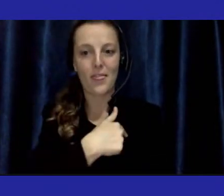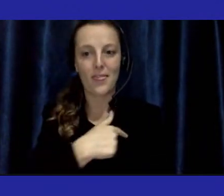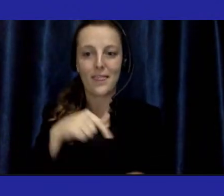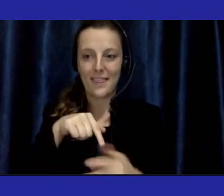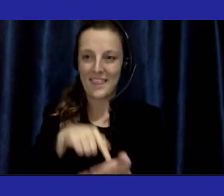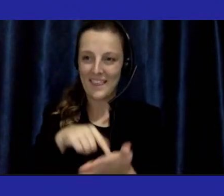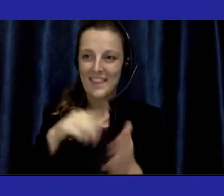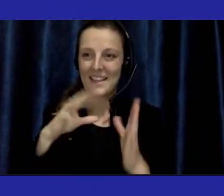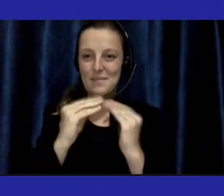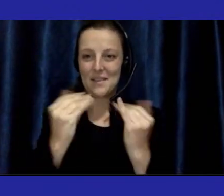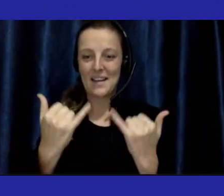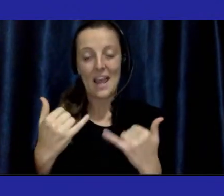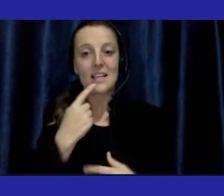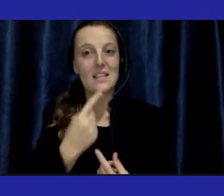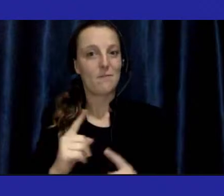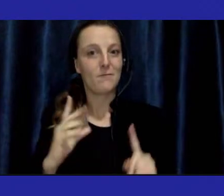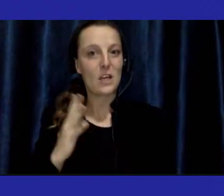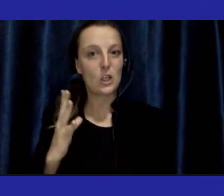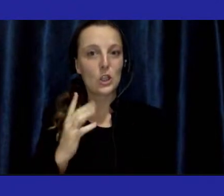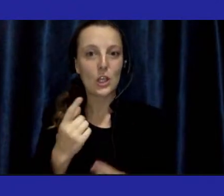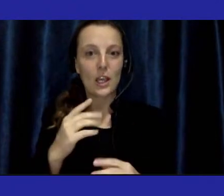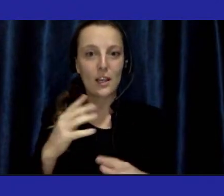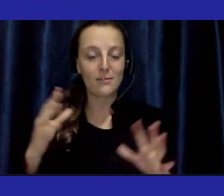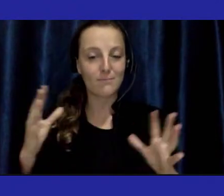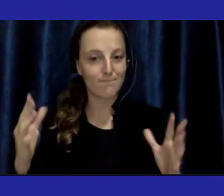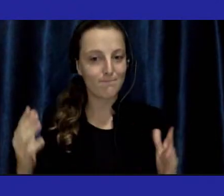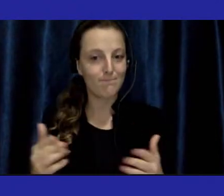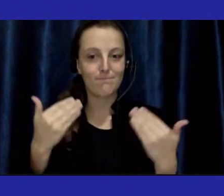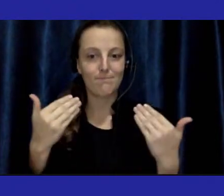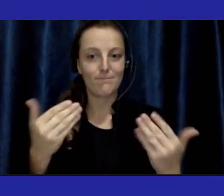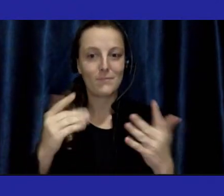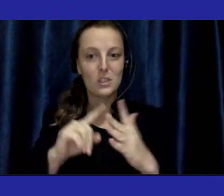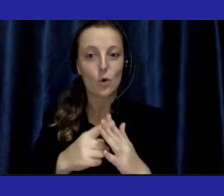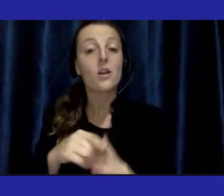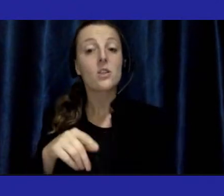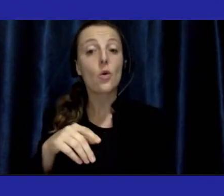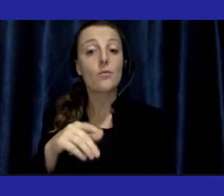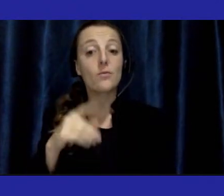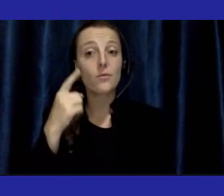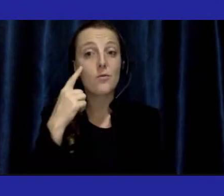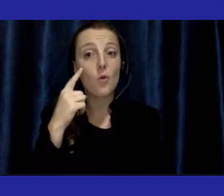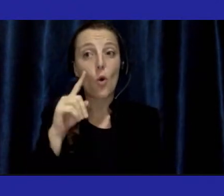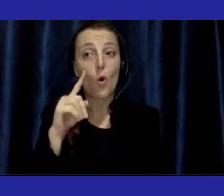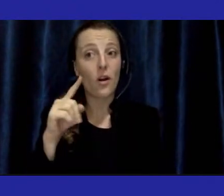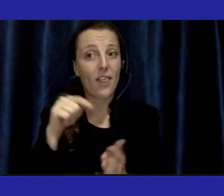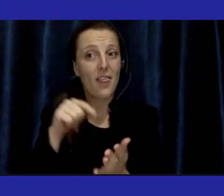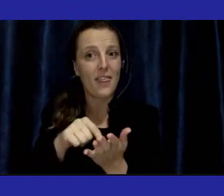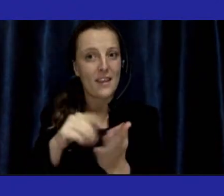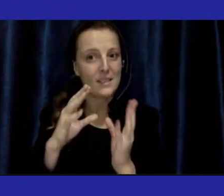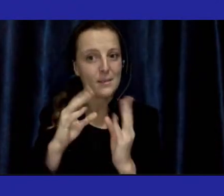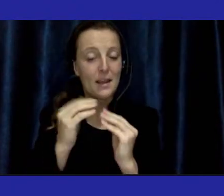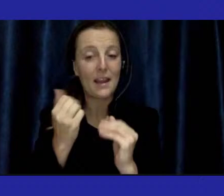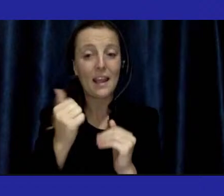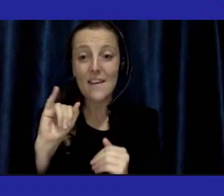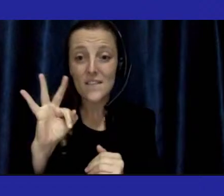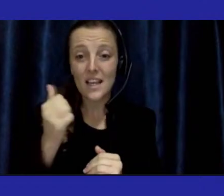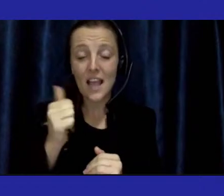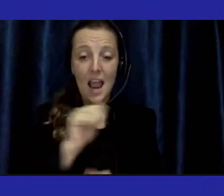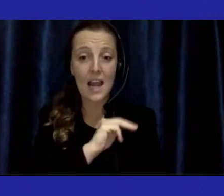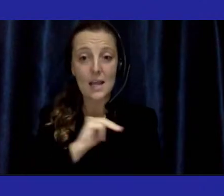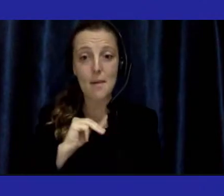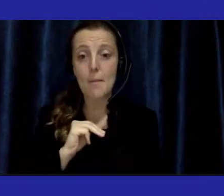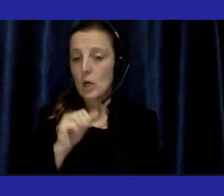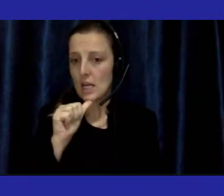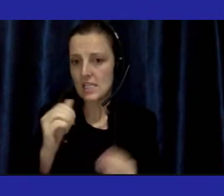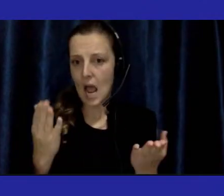According to the bylaws, Section 14 on committee attendance, if any member of a standing or special committee of the board will not be present at a special